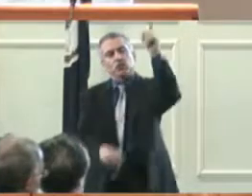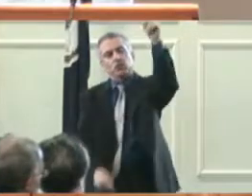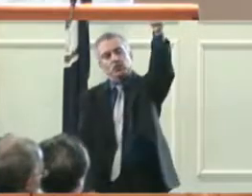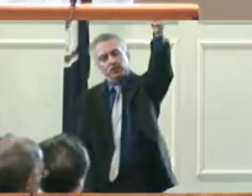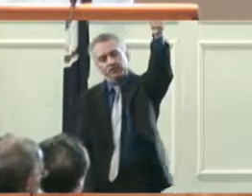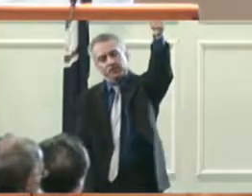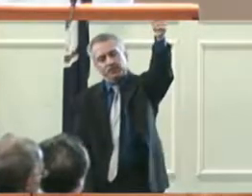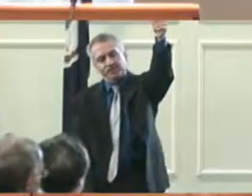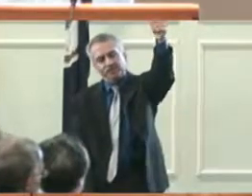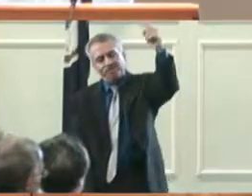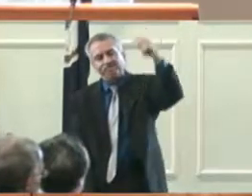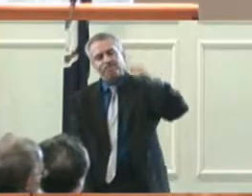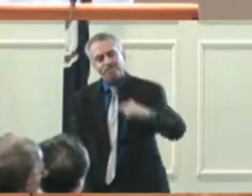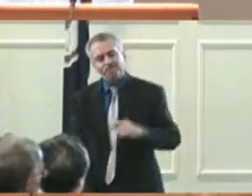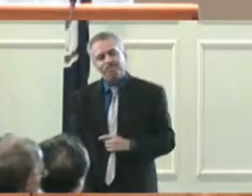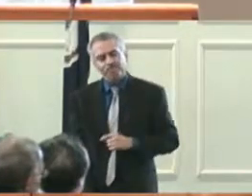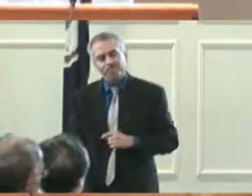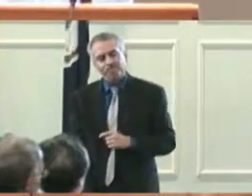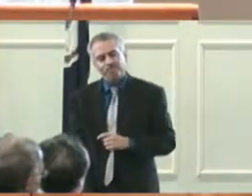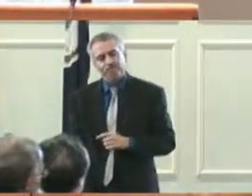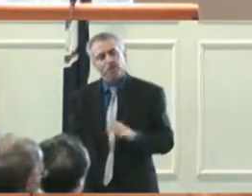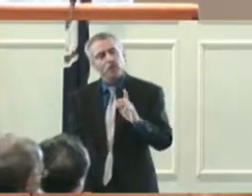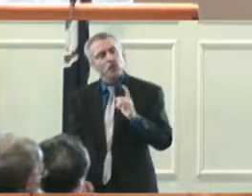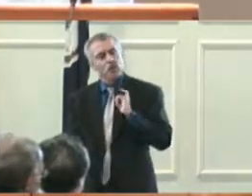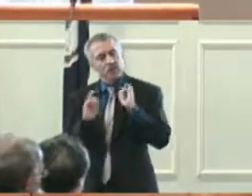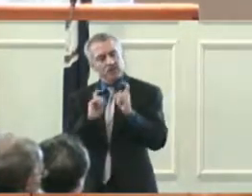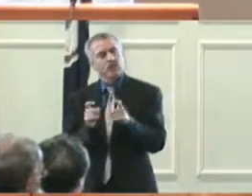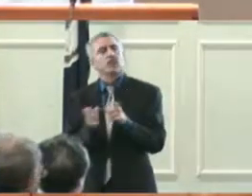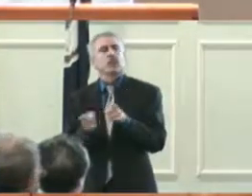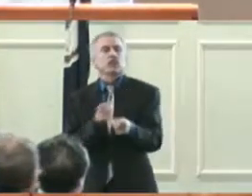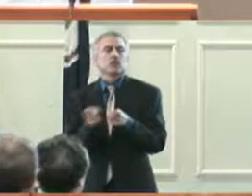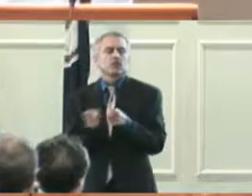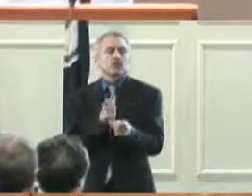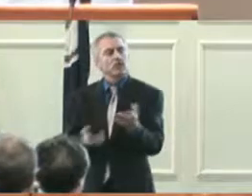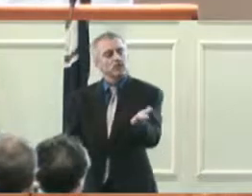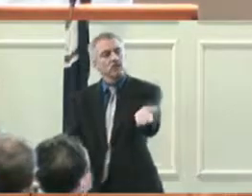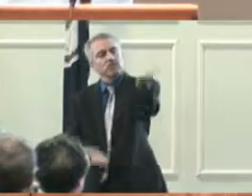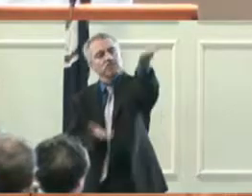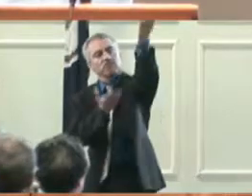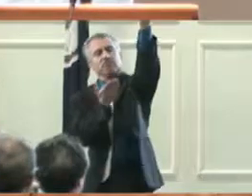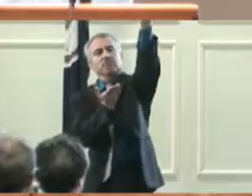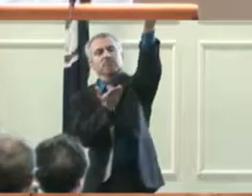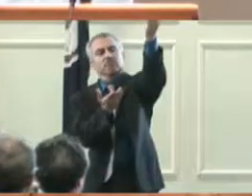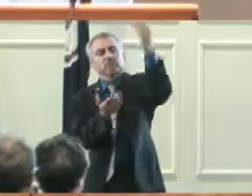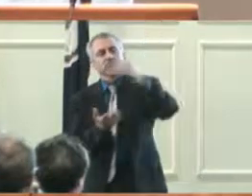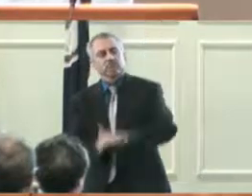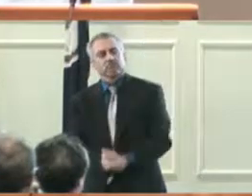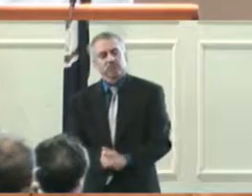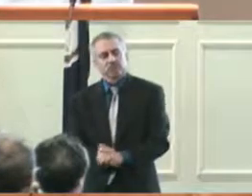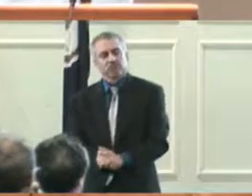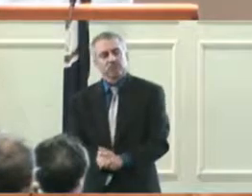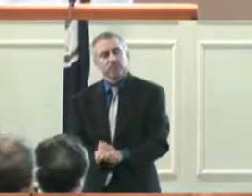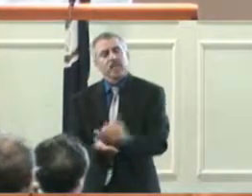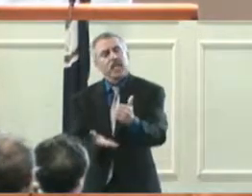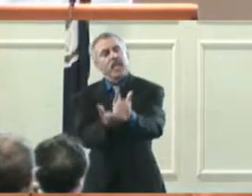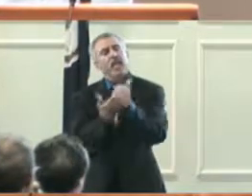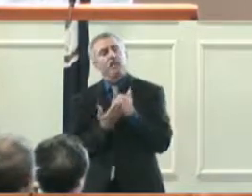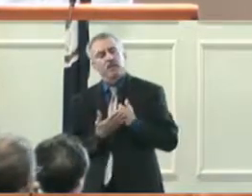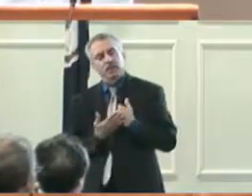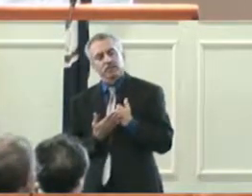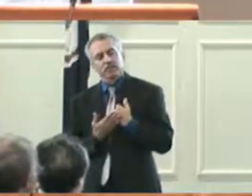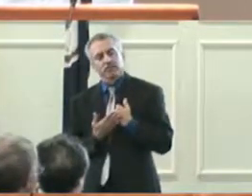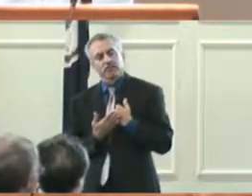We turn the controls over to you. Help us, Lord. Bless